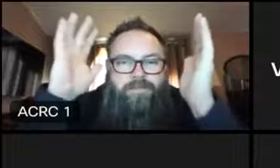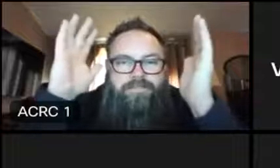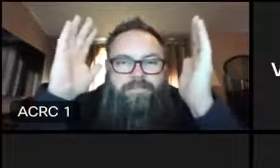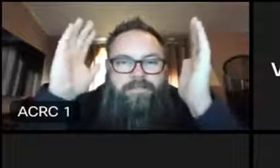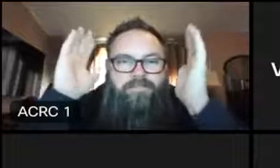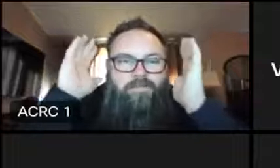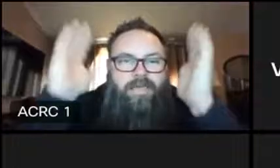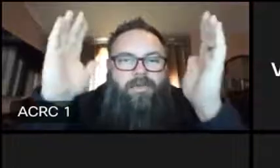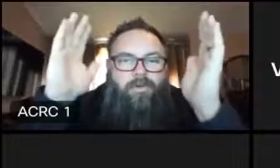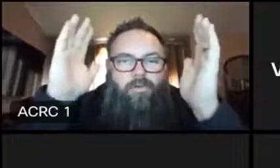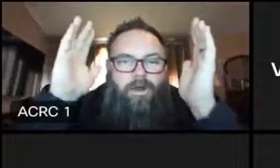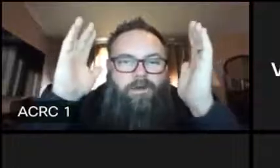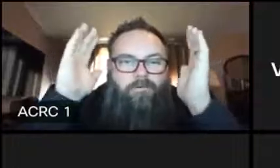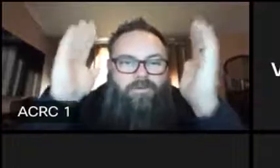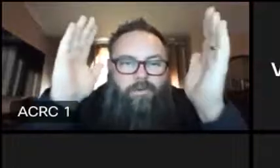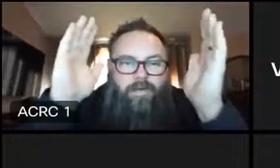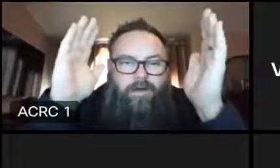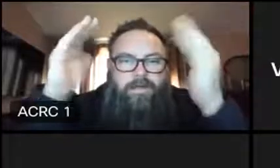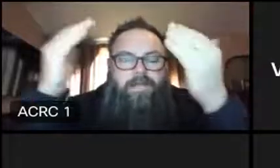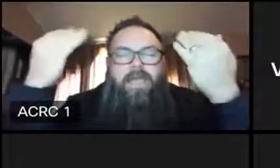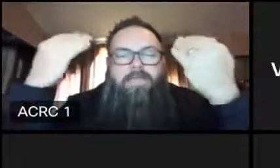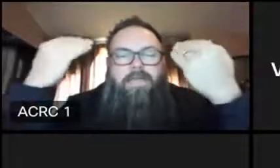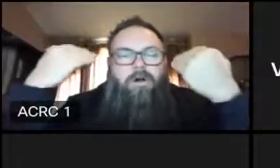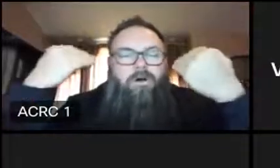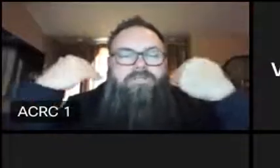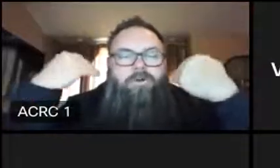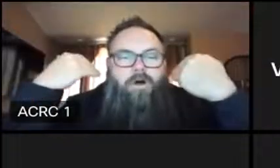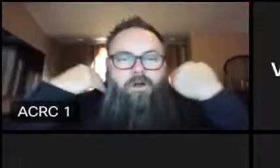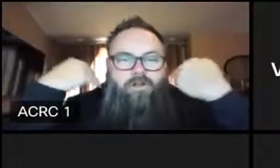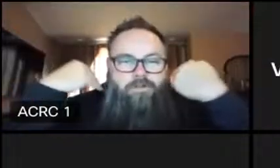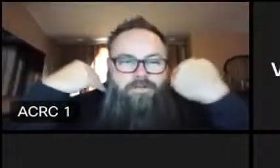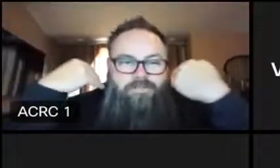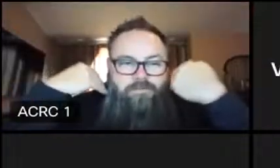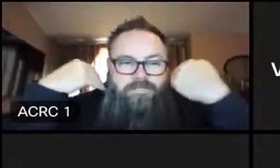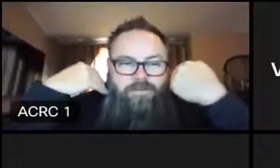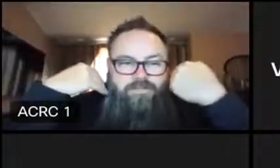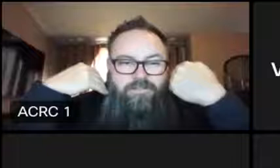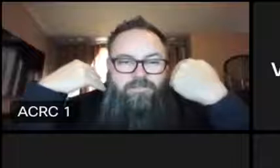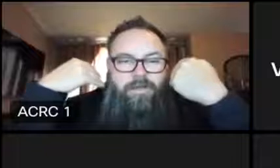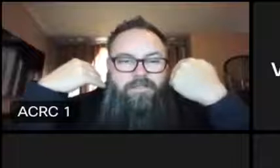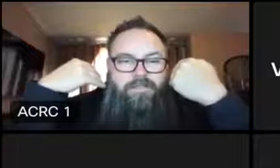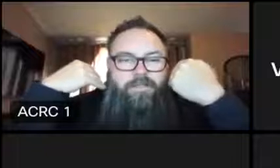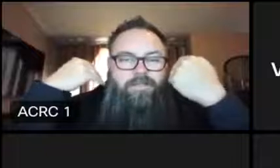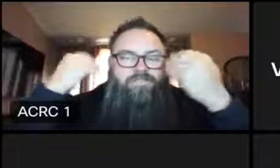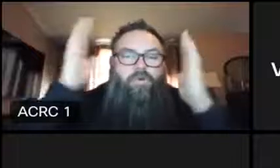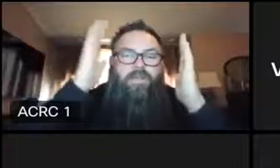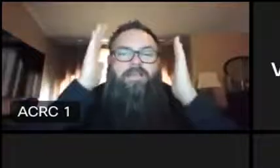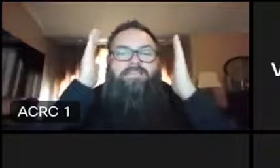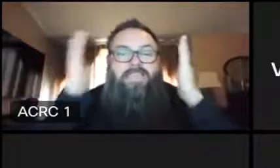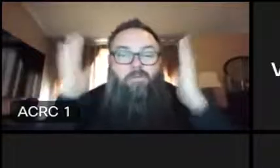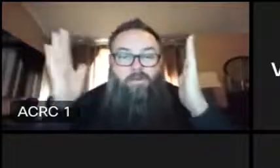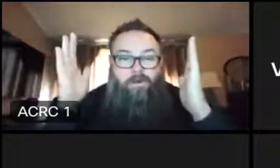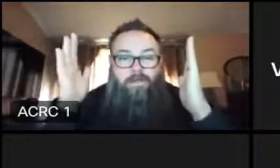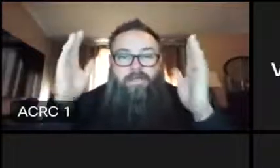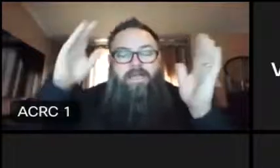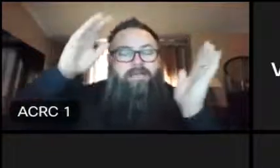management units so they are aware of what's going on. And then also our community services specialists will have the ability to organize